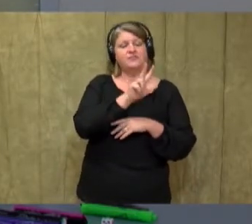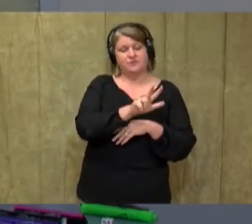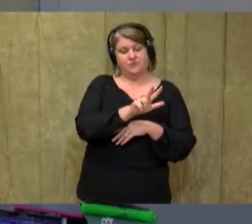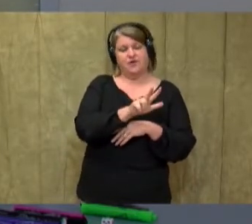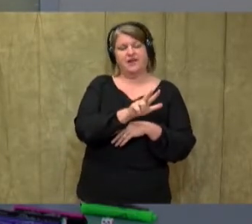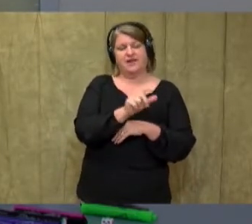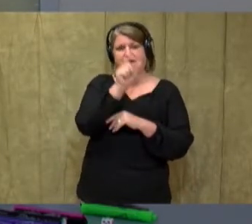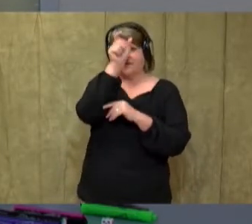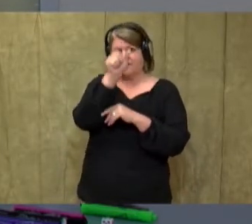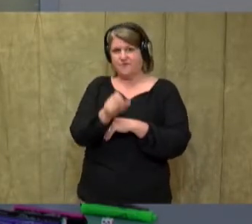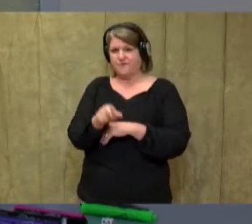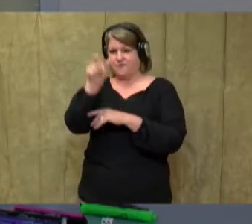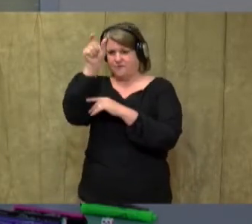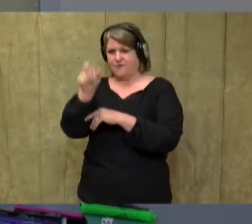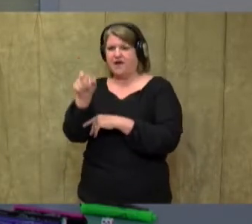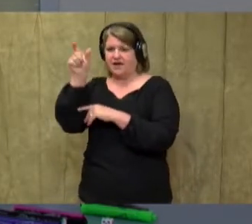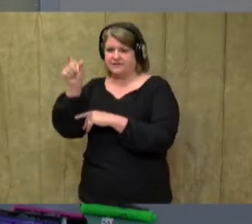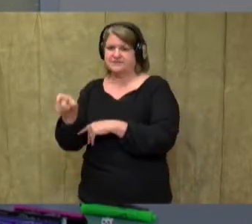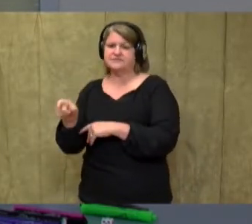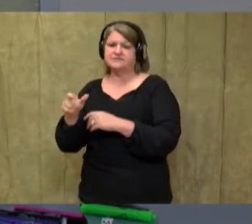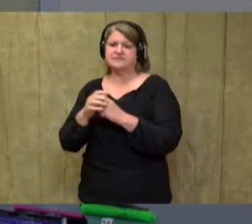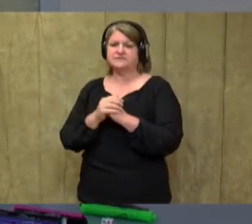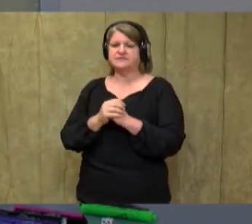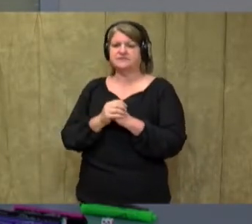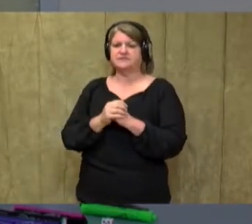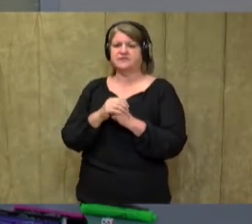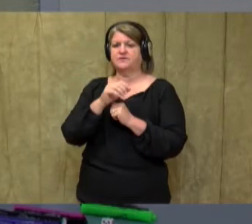3 rods. 2,